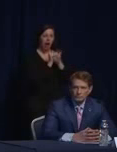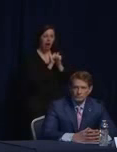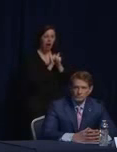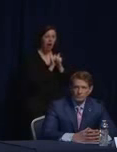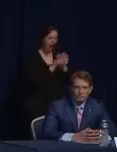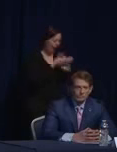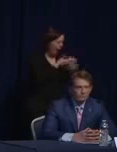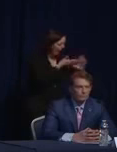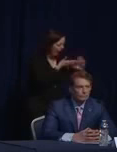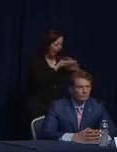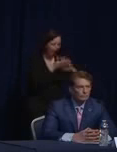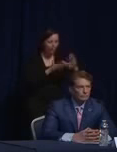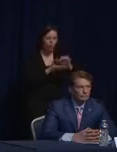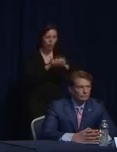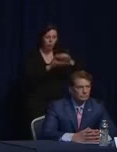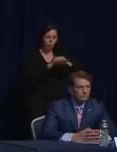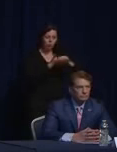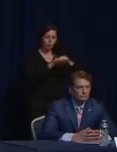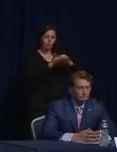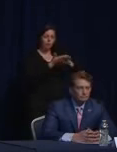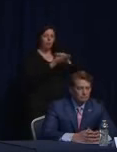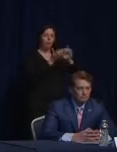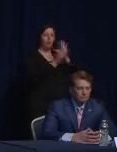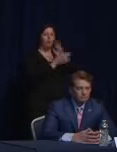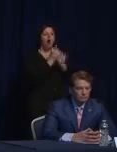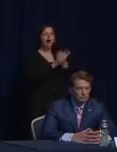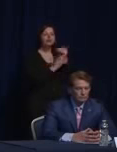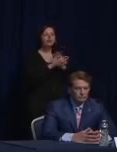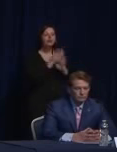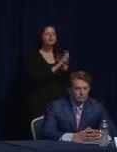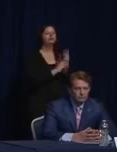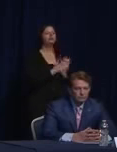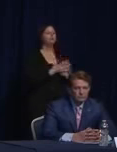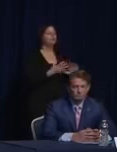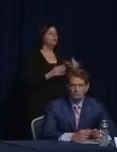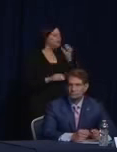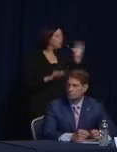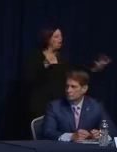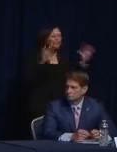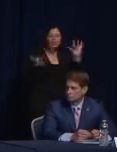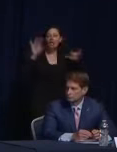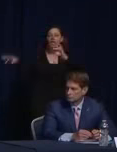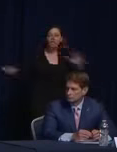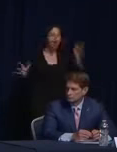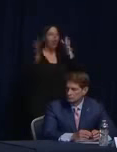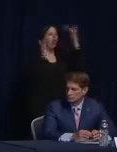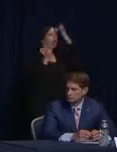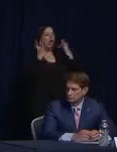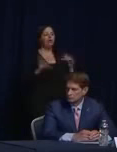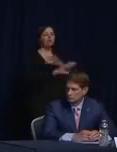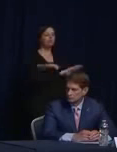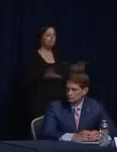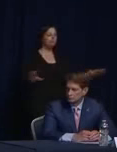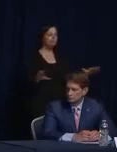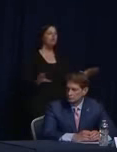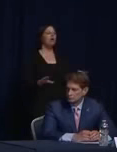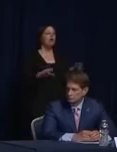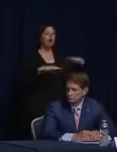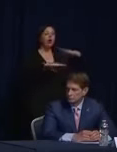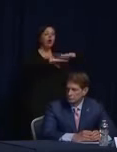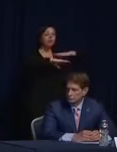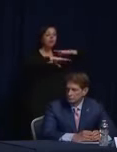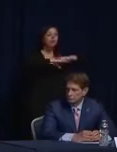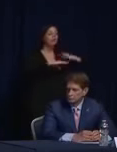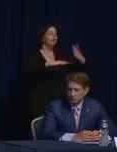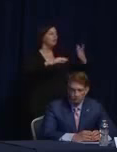NJ211 continues to be a great resource for the public to get information. Since being activated yesterday, they have handled more than